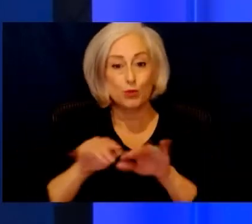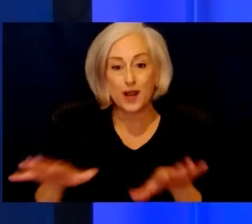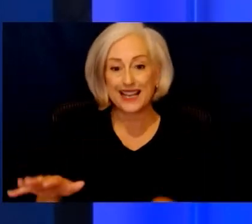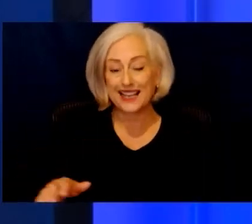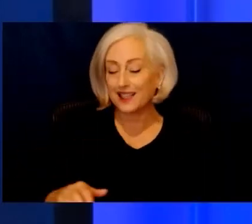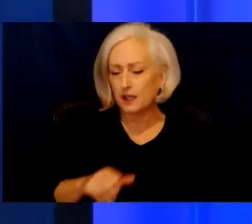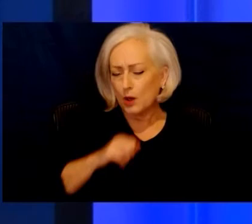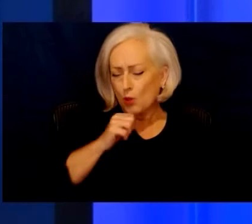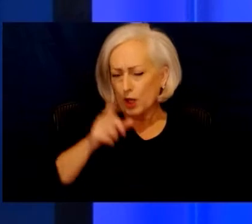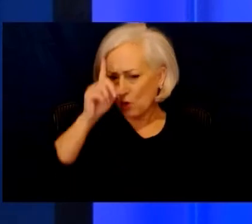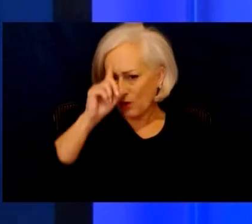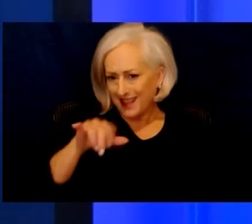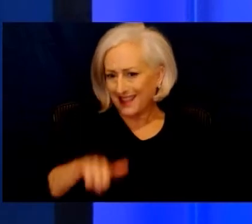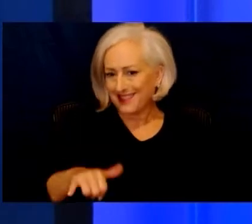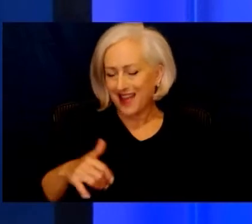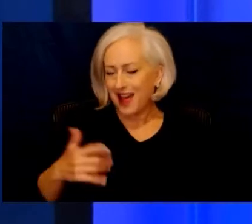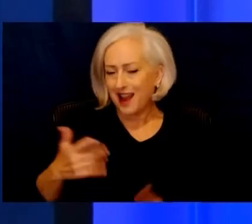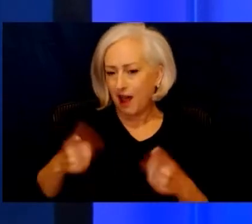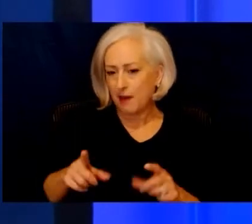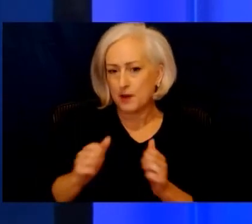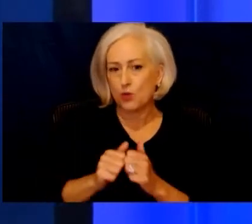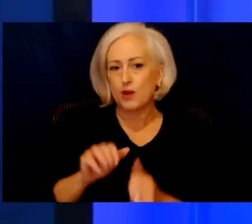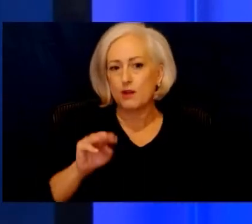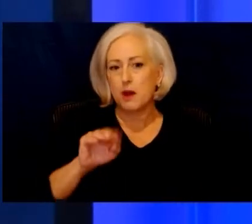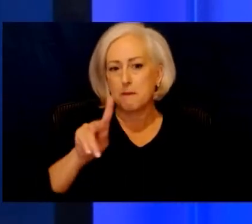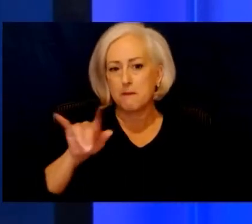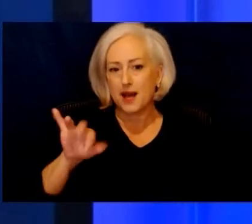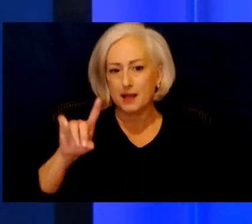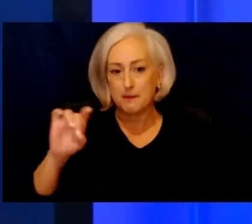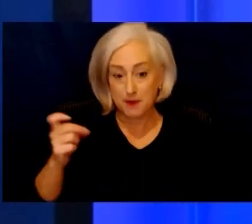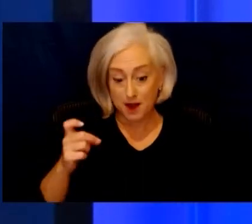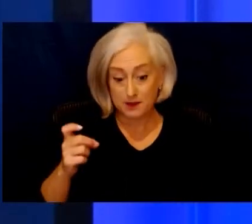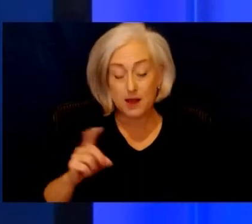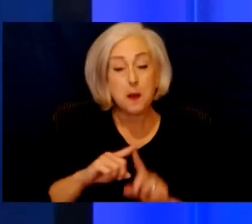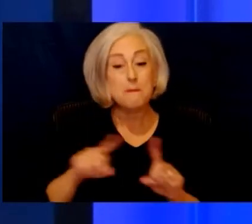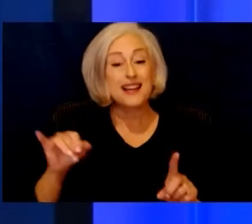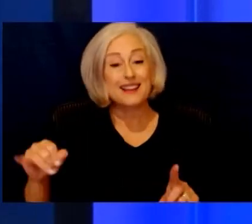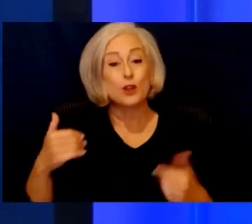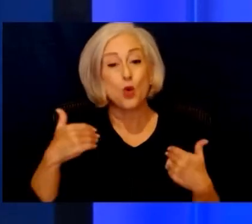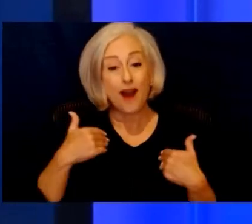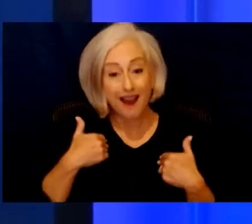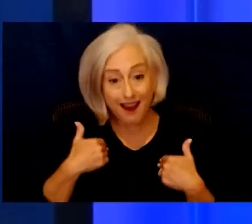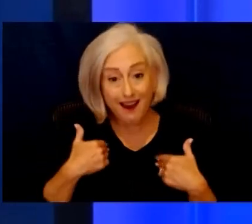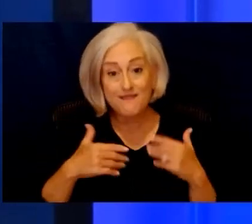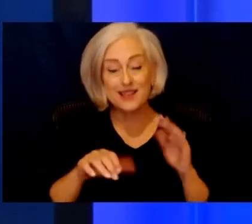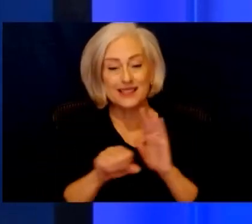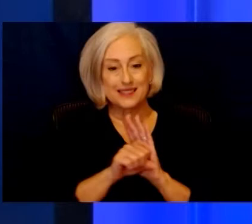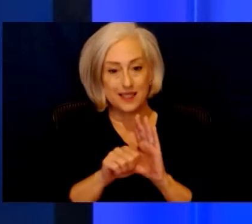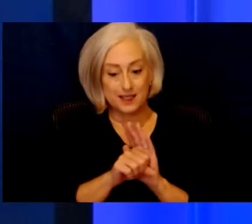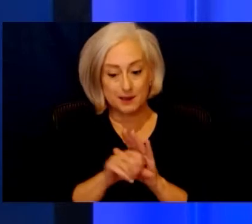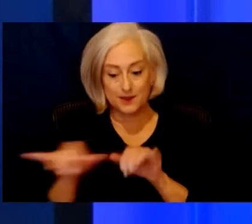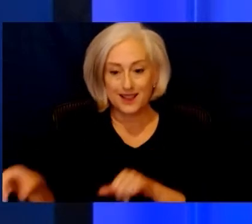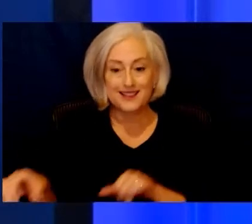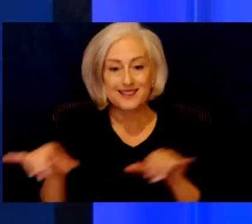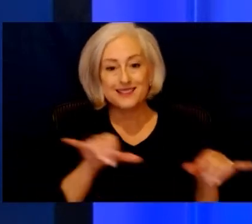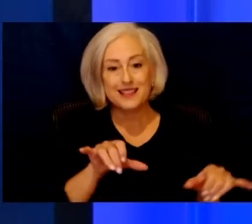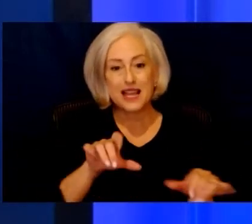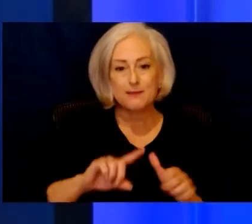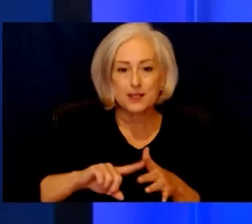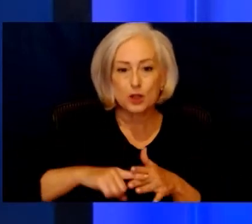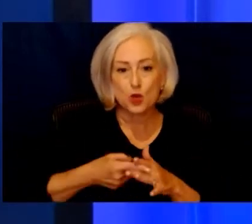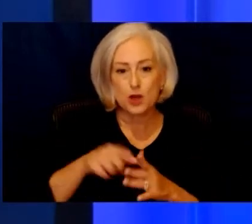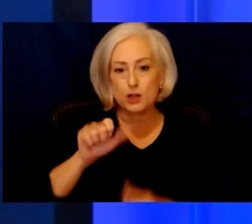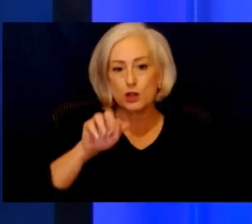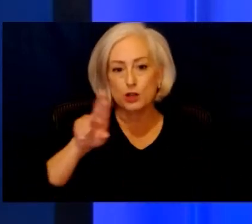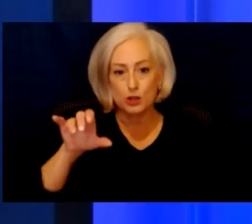you are spreading it, much like the original SARS, where they were able to do contact tracing and really keep that outbreak